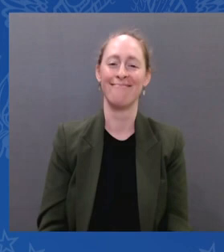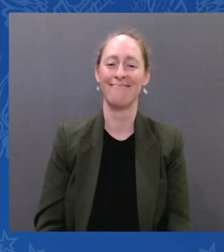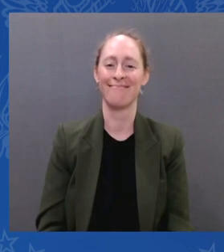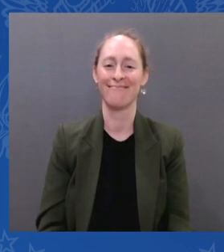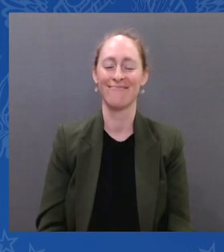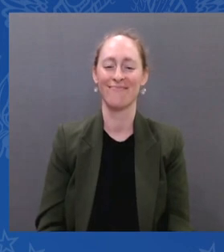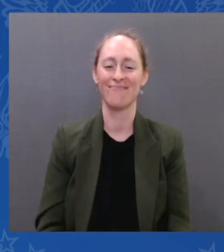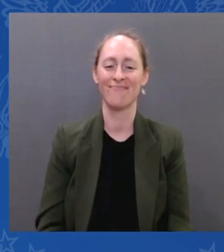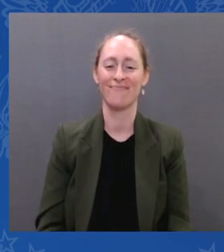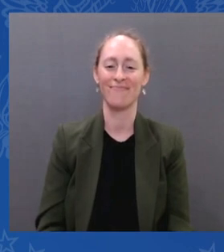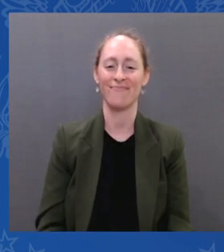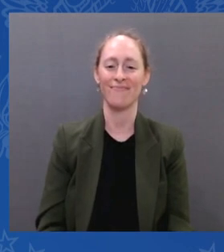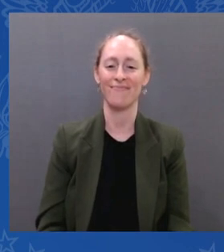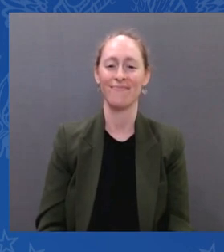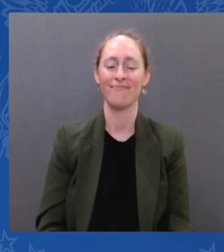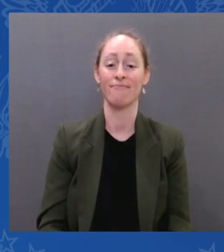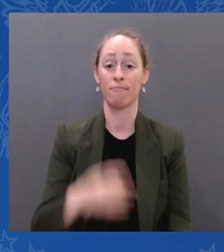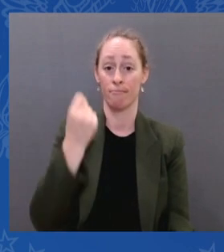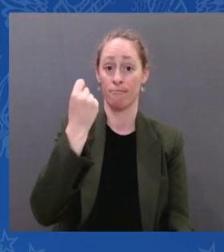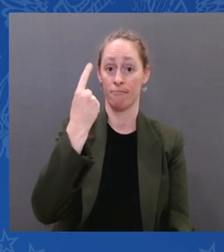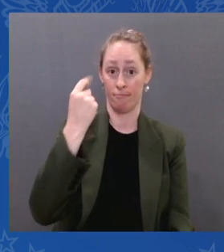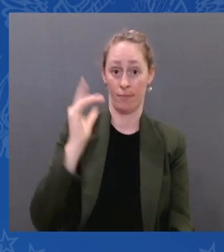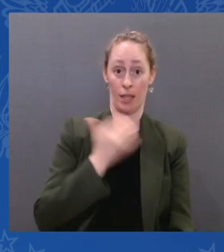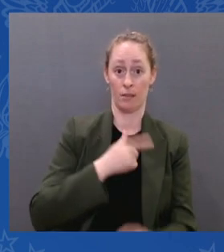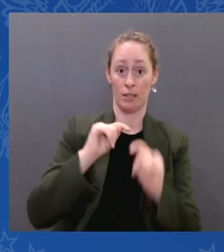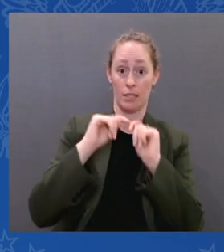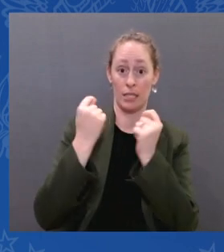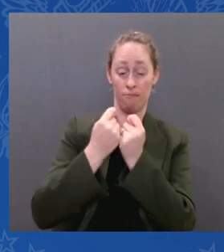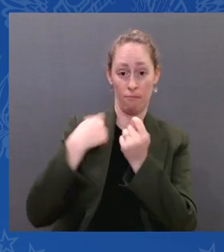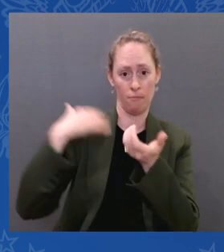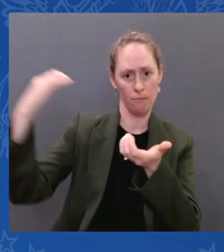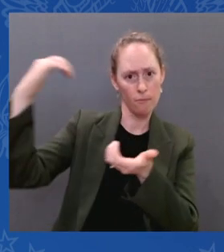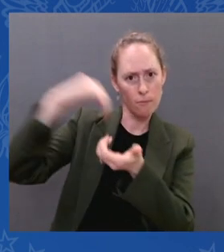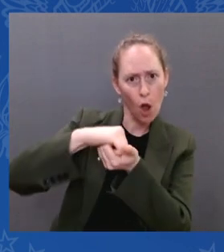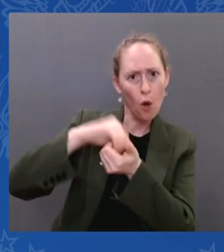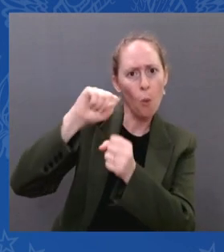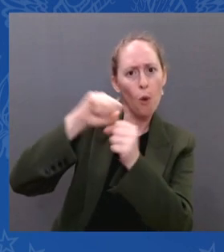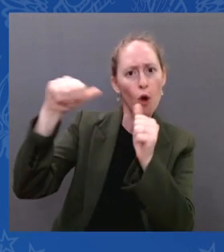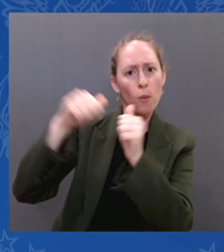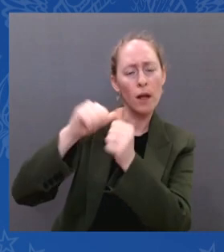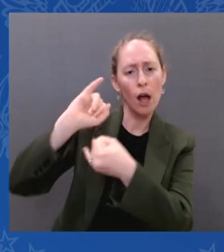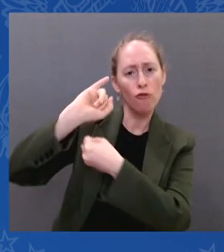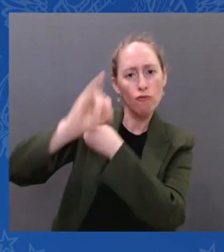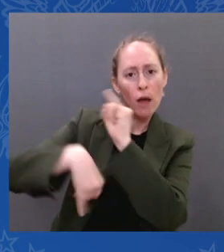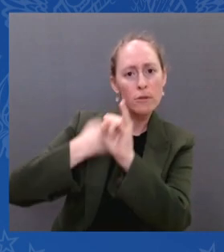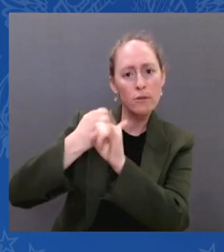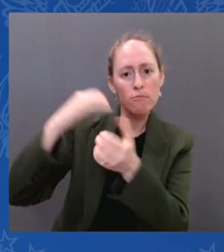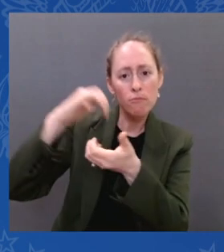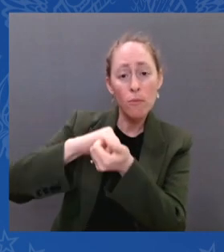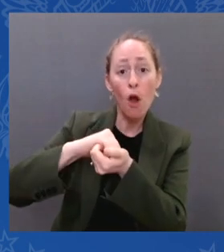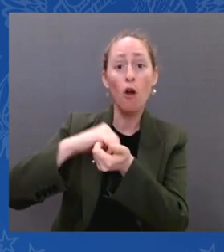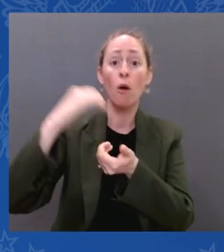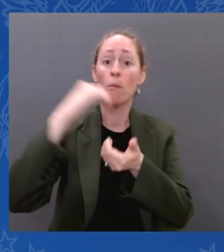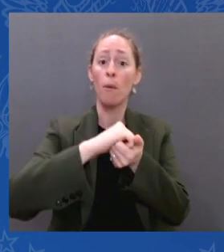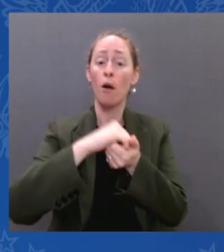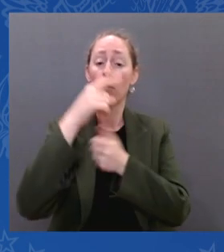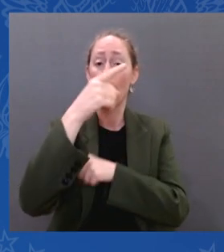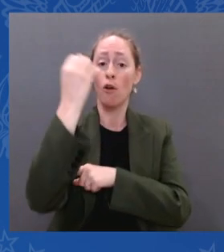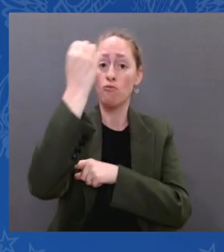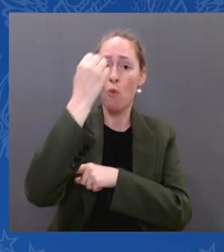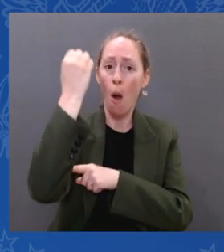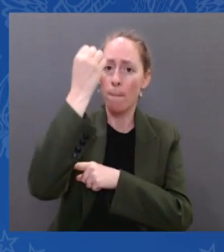European Space Agency and the Canadian Space Agency. So this is an international